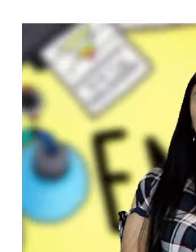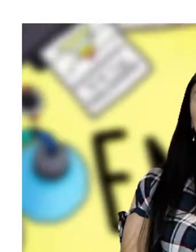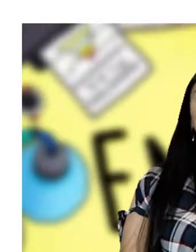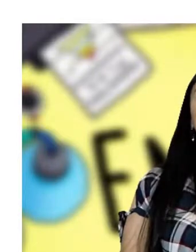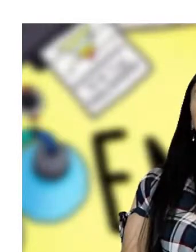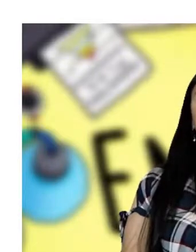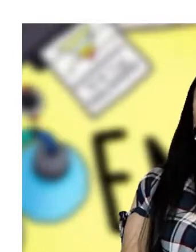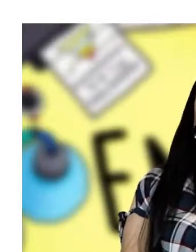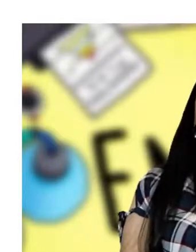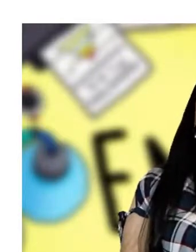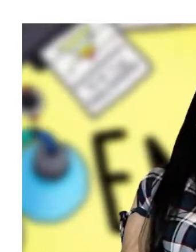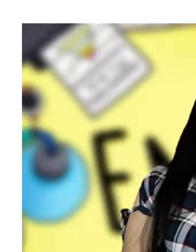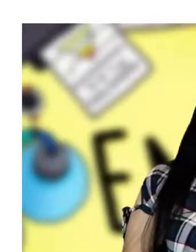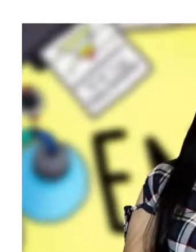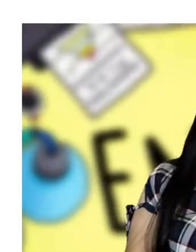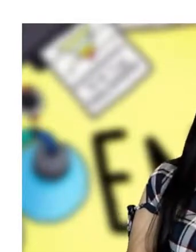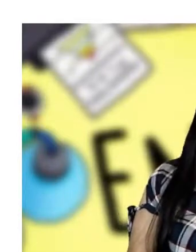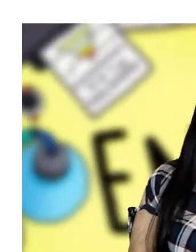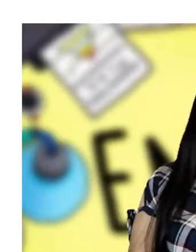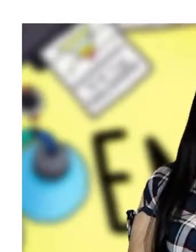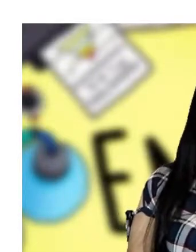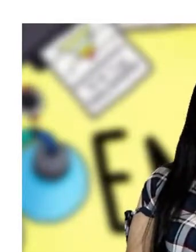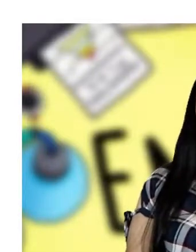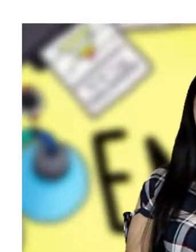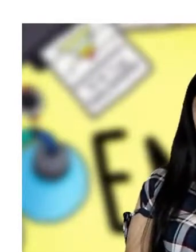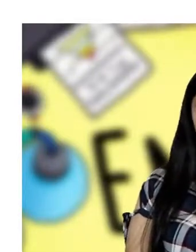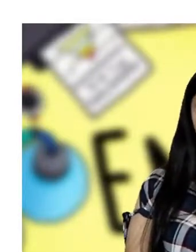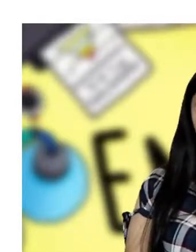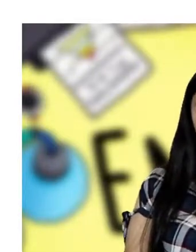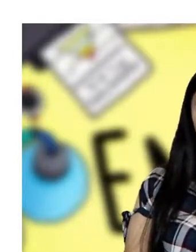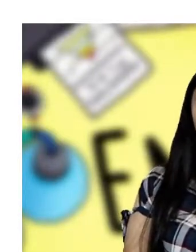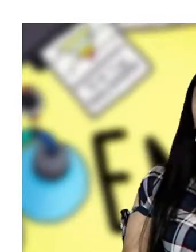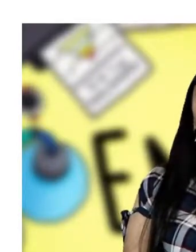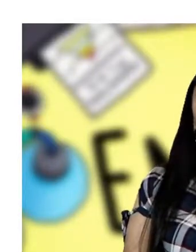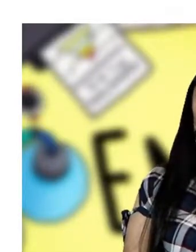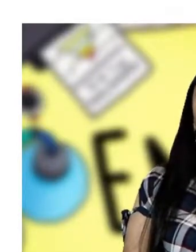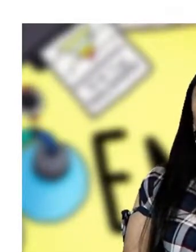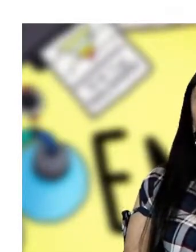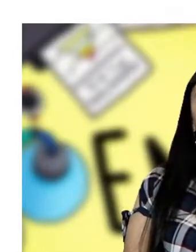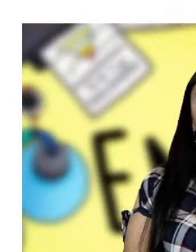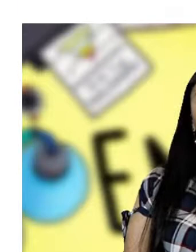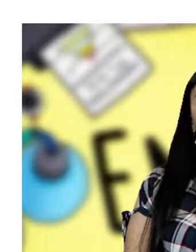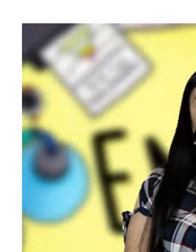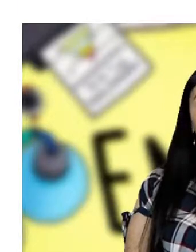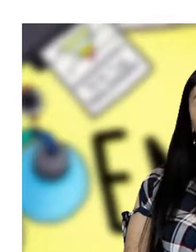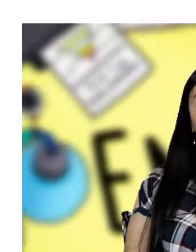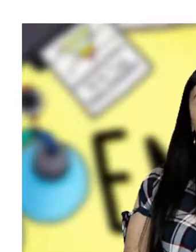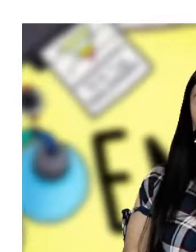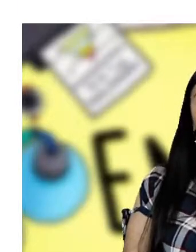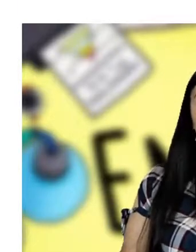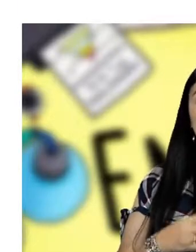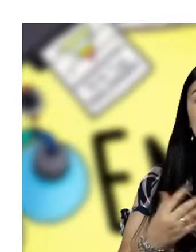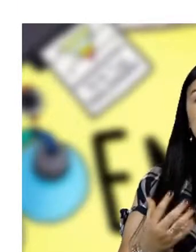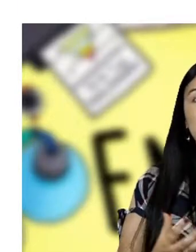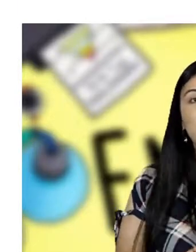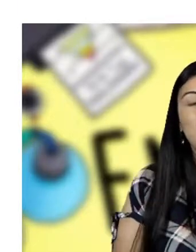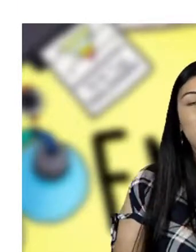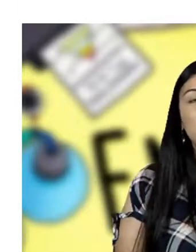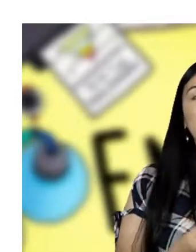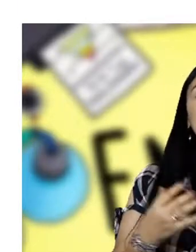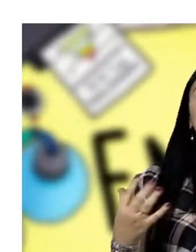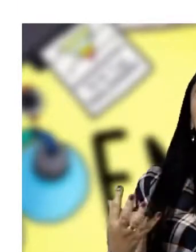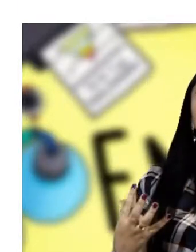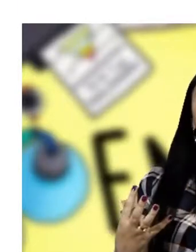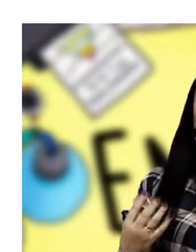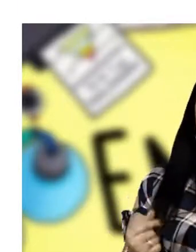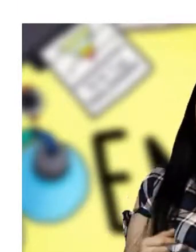remember. And another thing that you learned today is how to say or how to talk